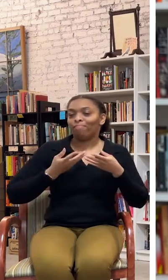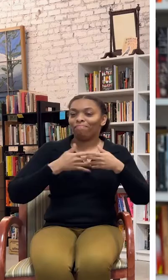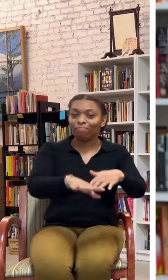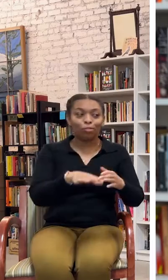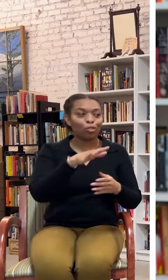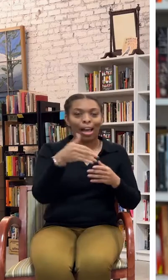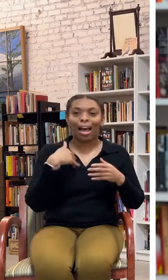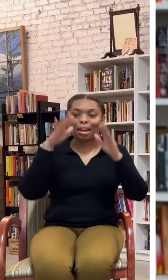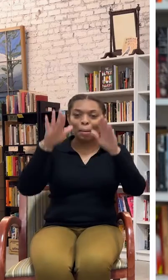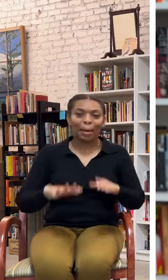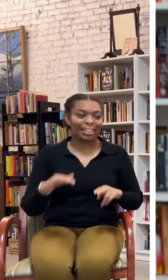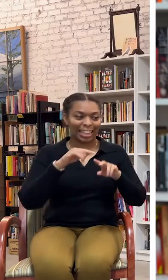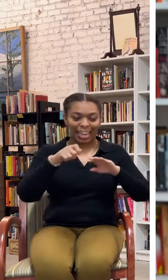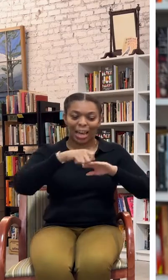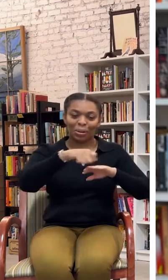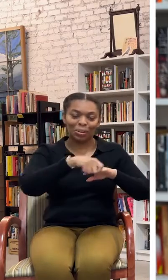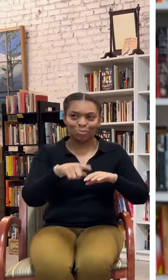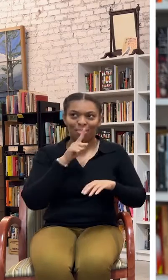Her style is funky.